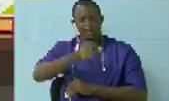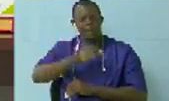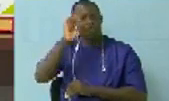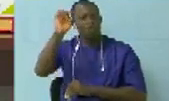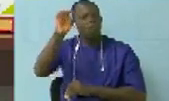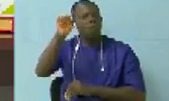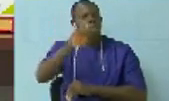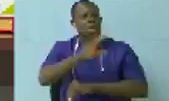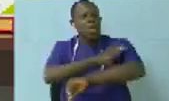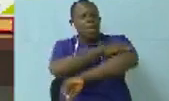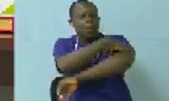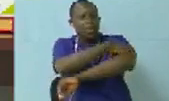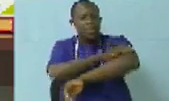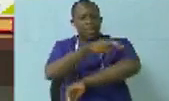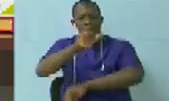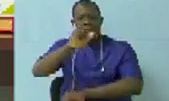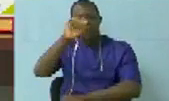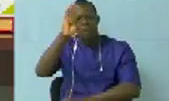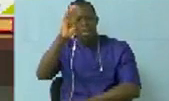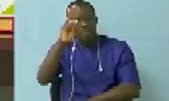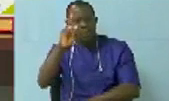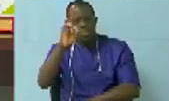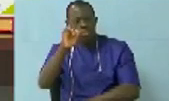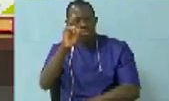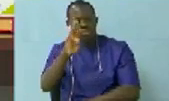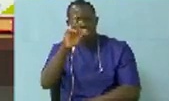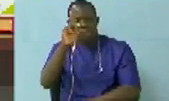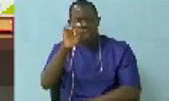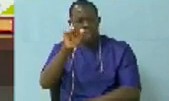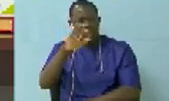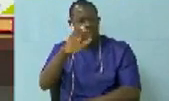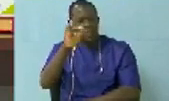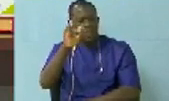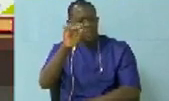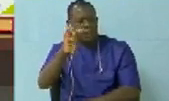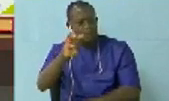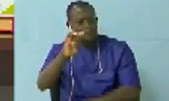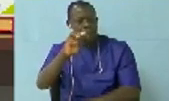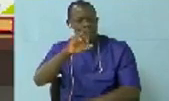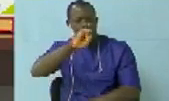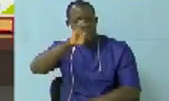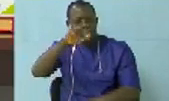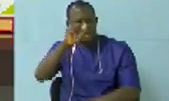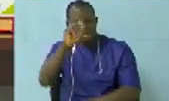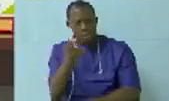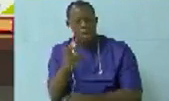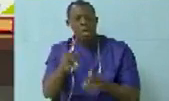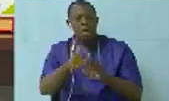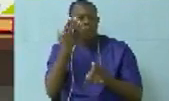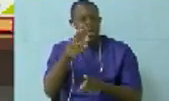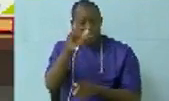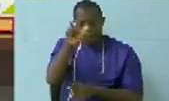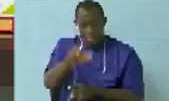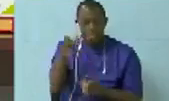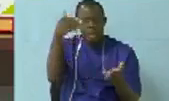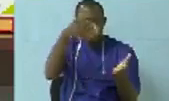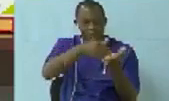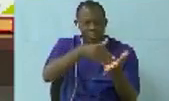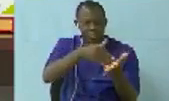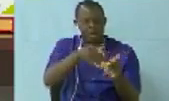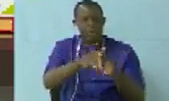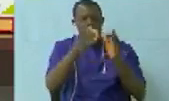Captain Abdukarim Jah Jah came. Then when he came, Bunja informed